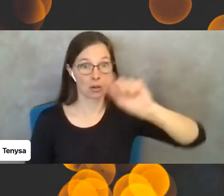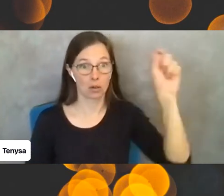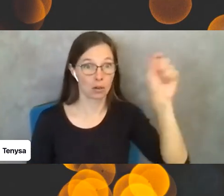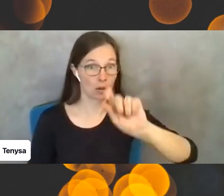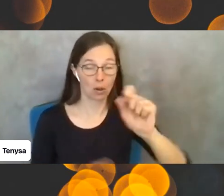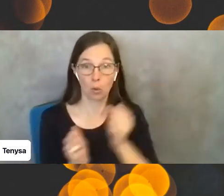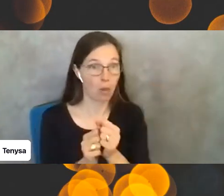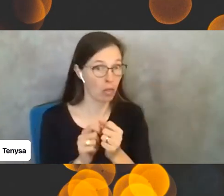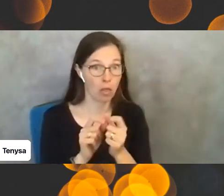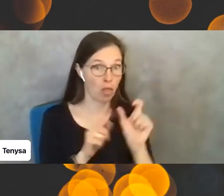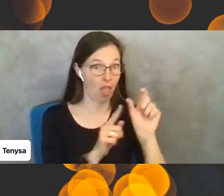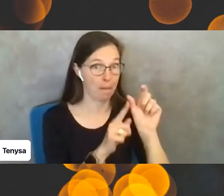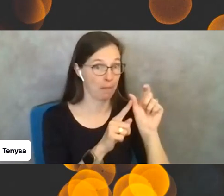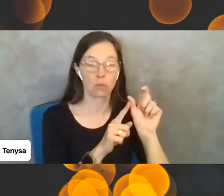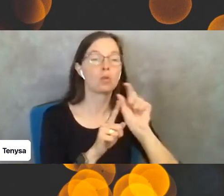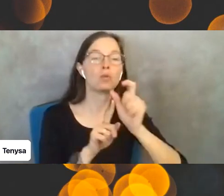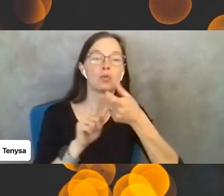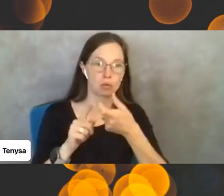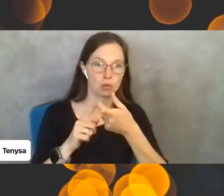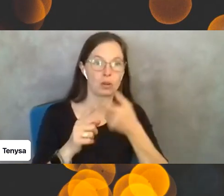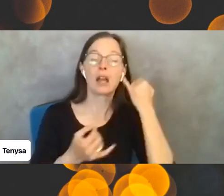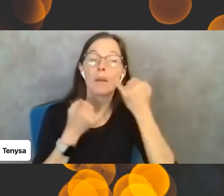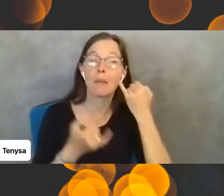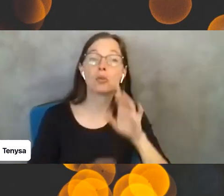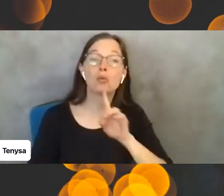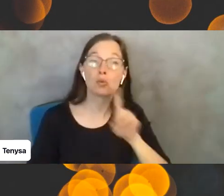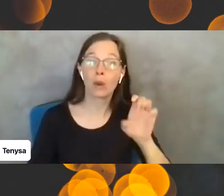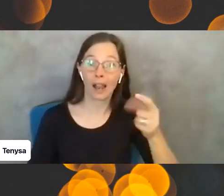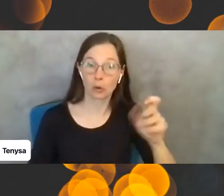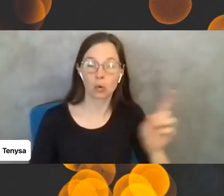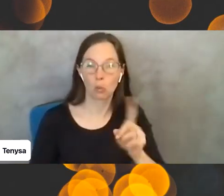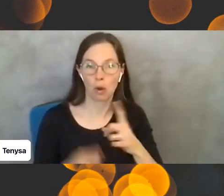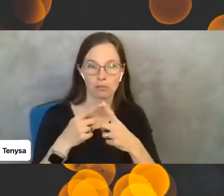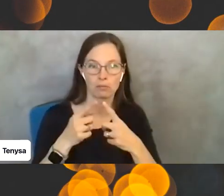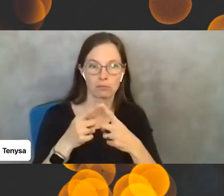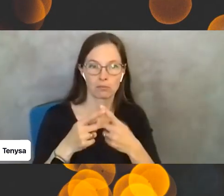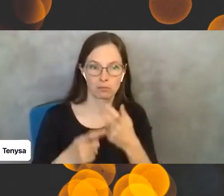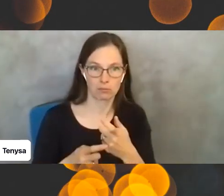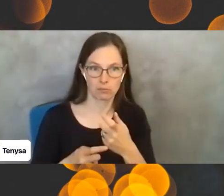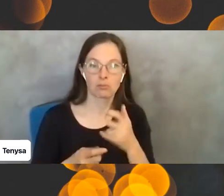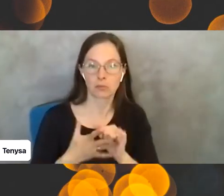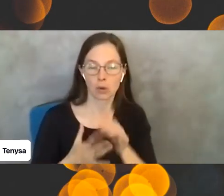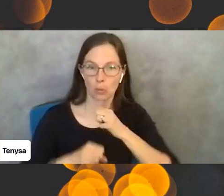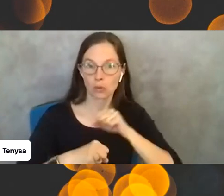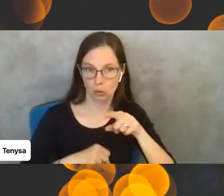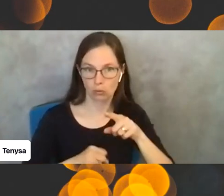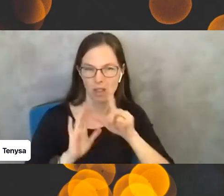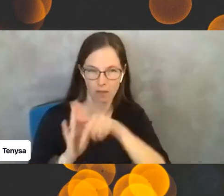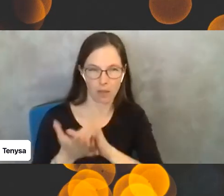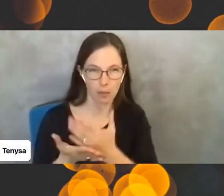be imagining that the true edge is where your index finger is. And that is what's going to protect you when we get to that